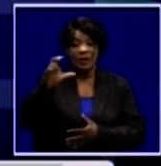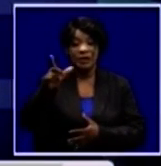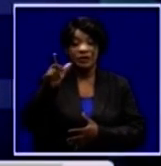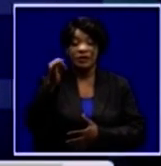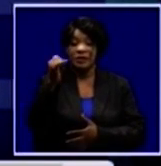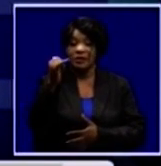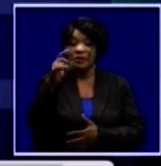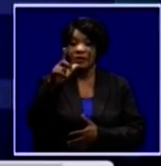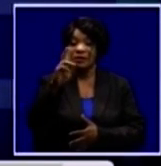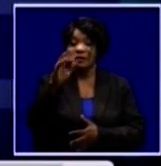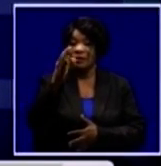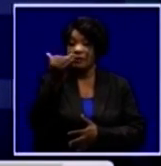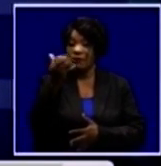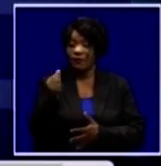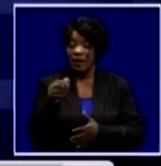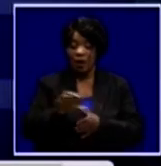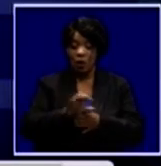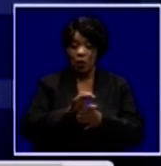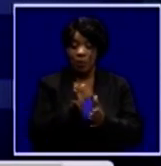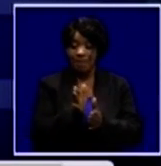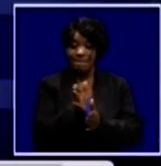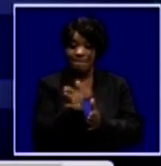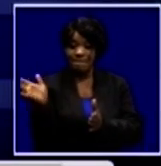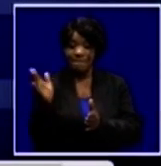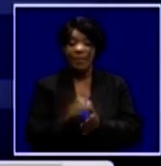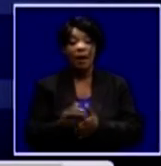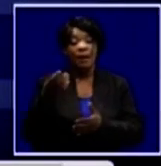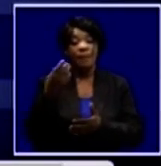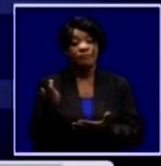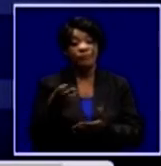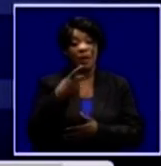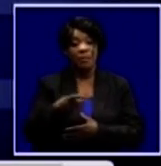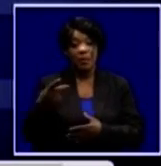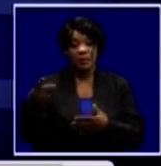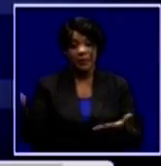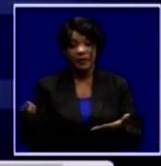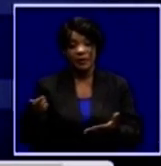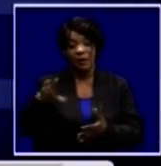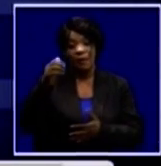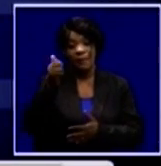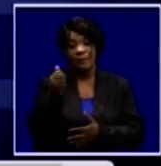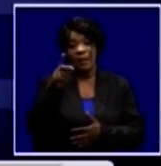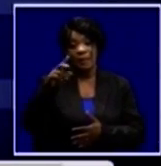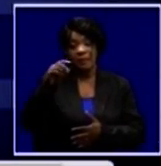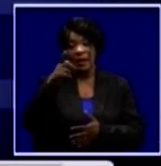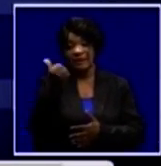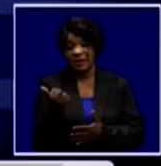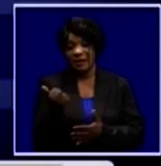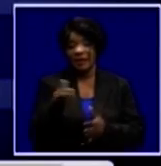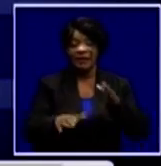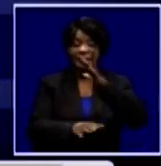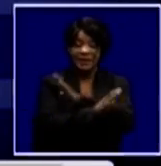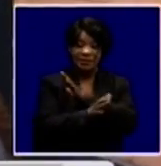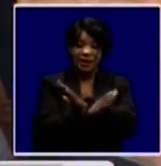Chilufya for allegedly diverting copper cathodes, the property of Politra Zambia Limited. We have more in the following